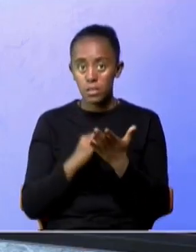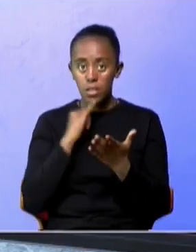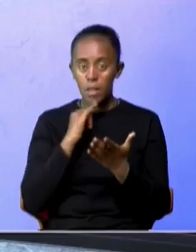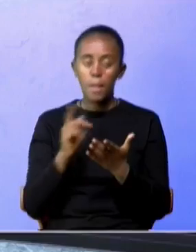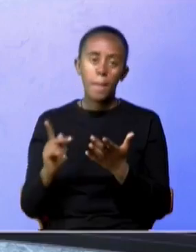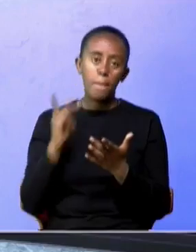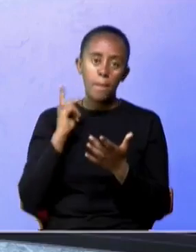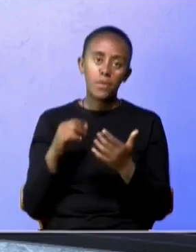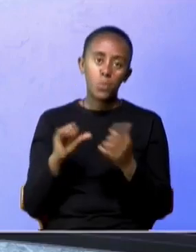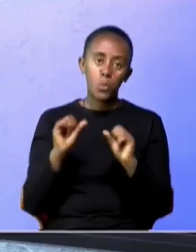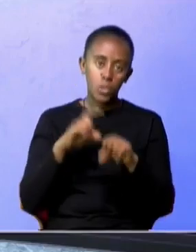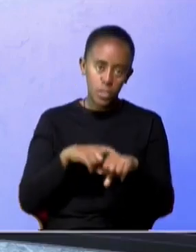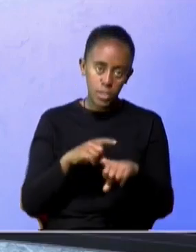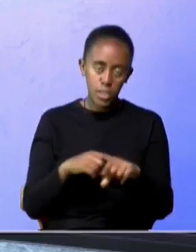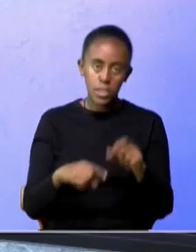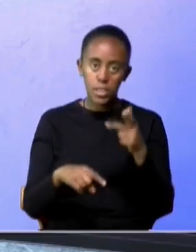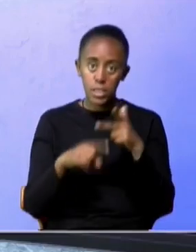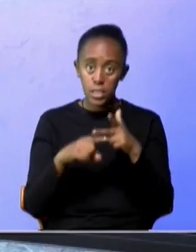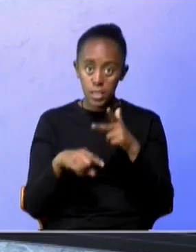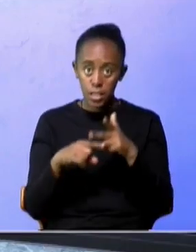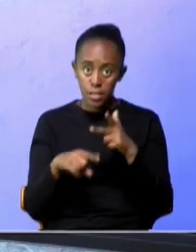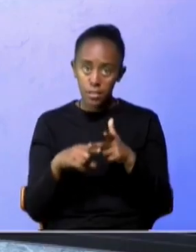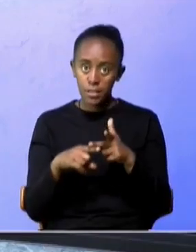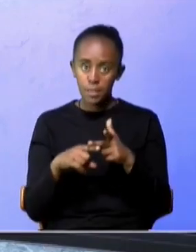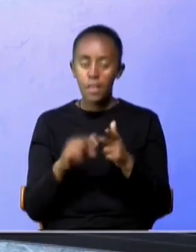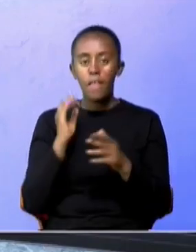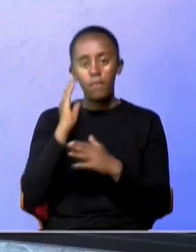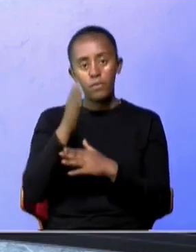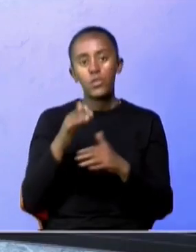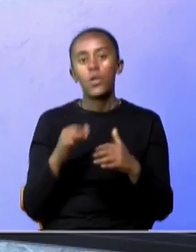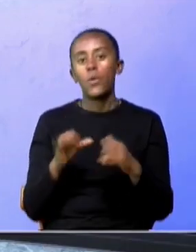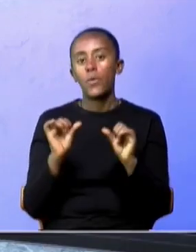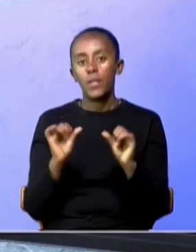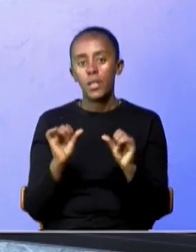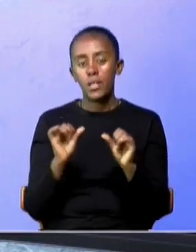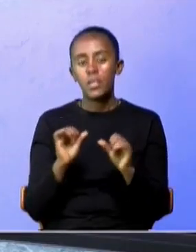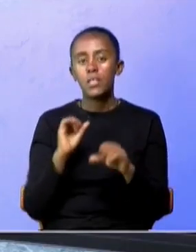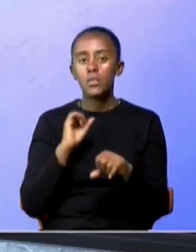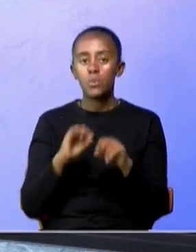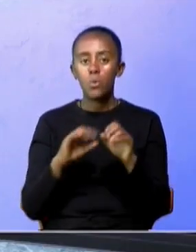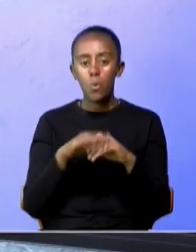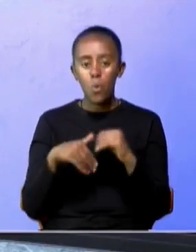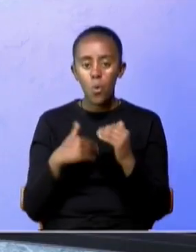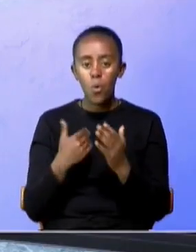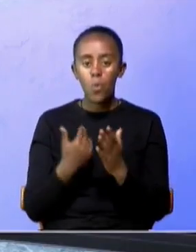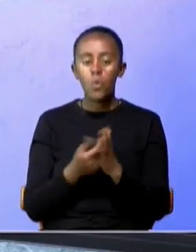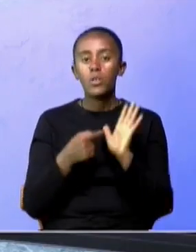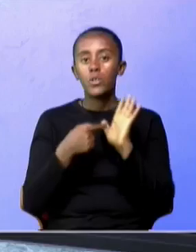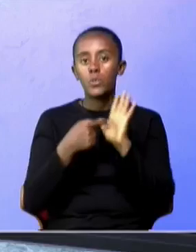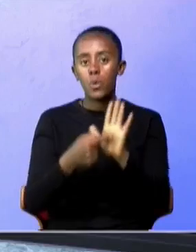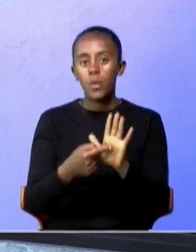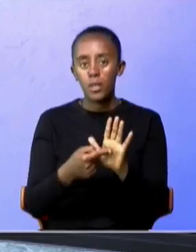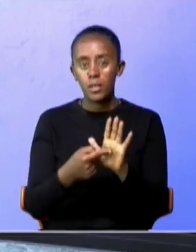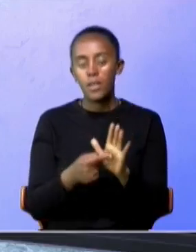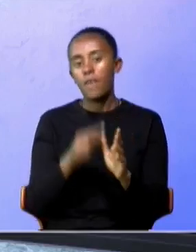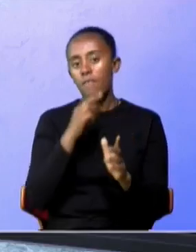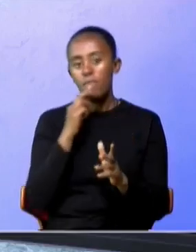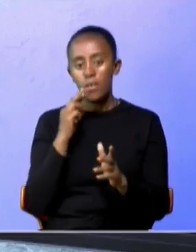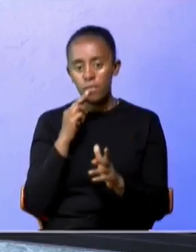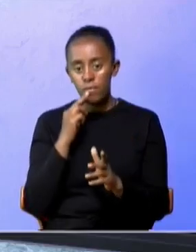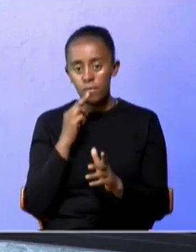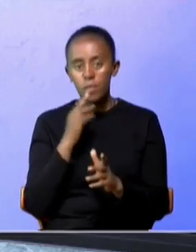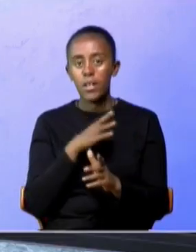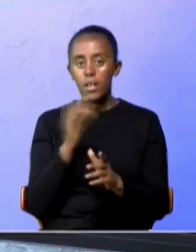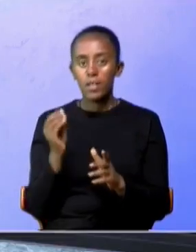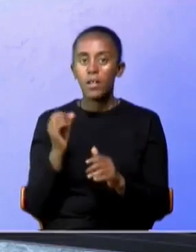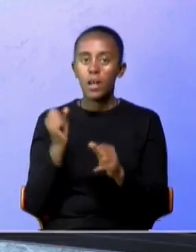past continuous. The third, it is future continuous. So these are all showing verb, an